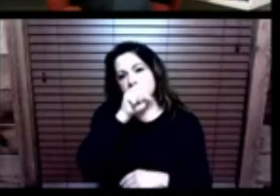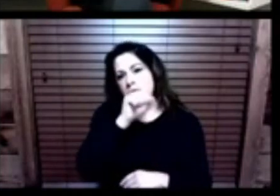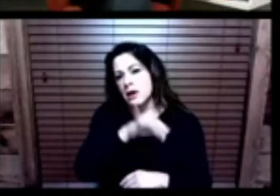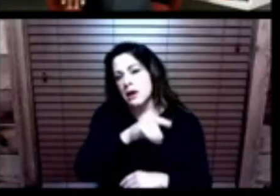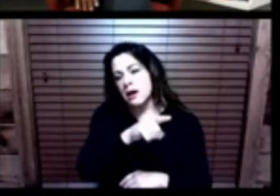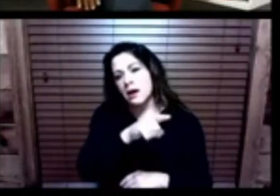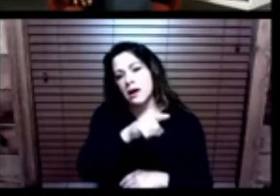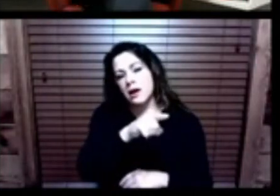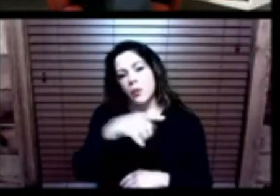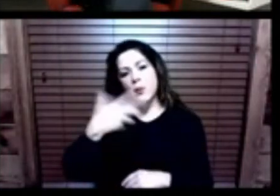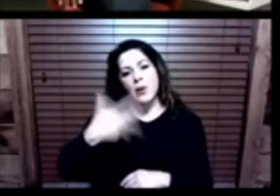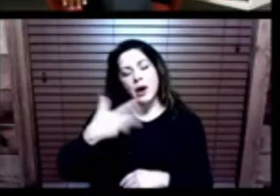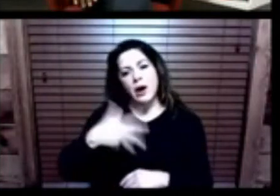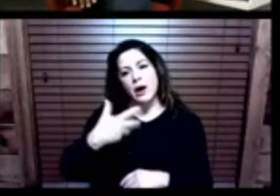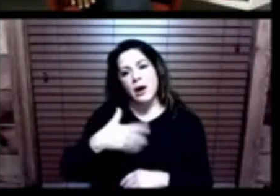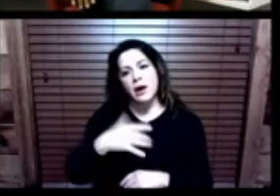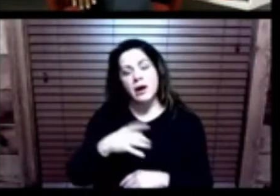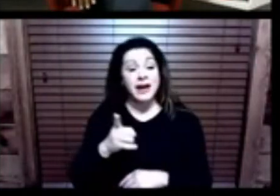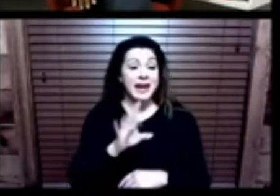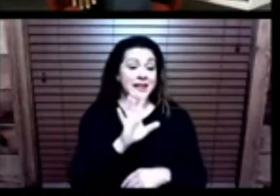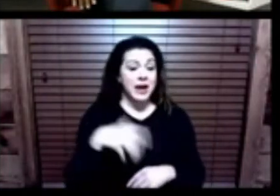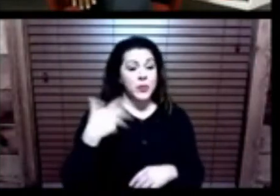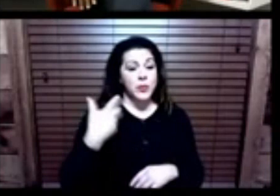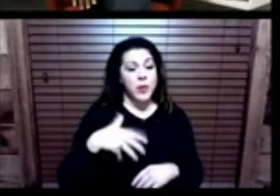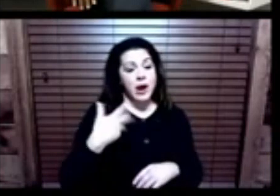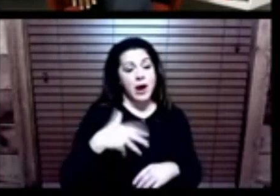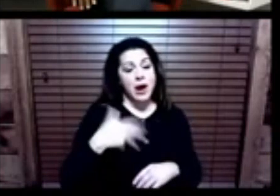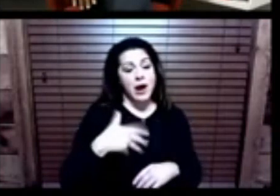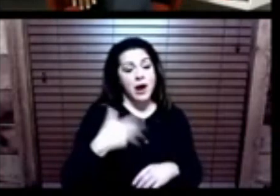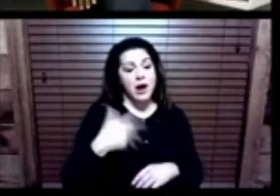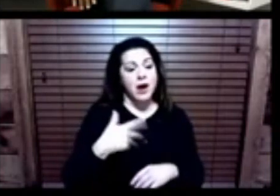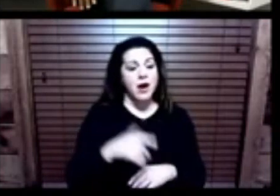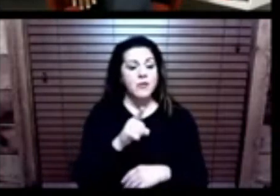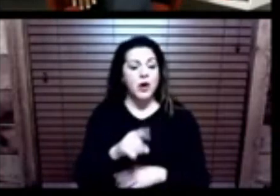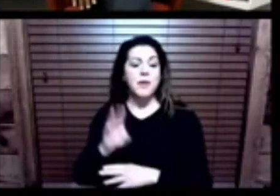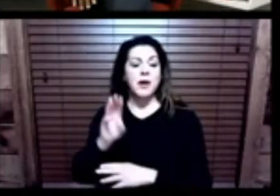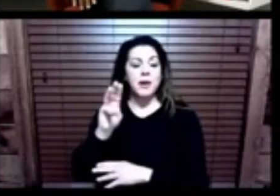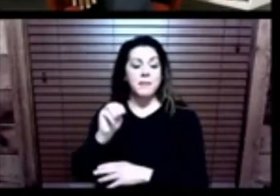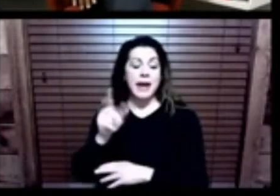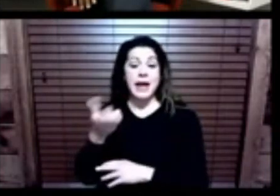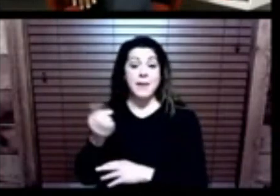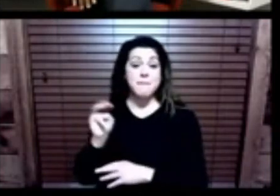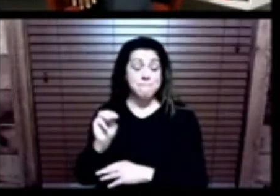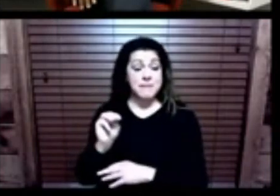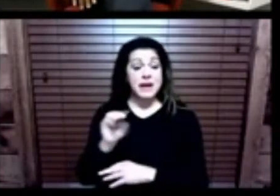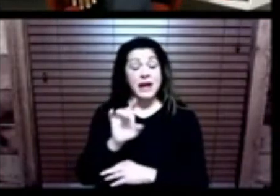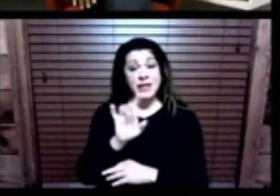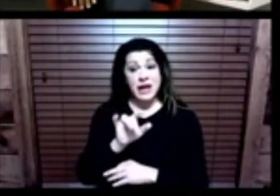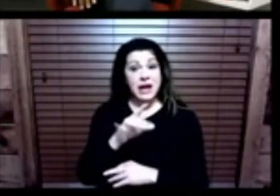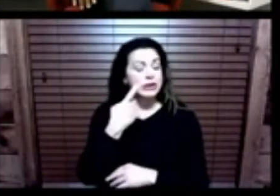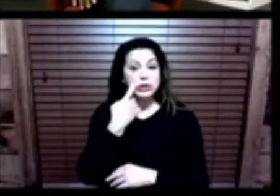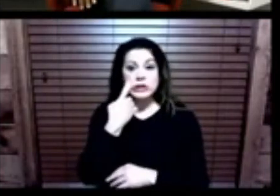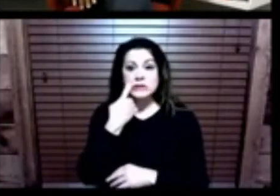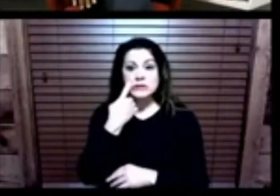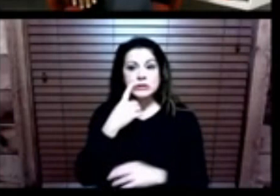Oh, color. Epistemology Mayhem. I was just, and you know, I just got into the